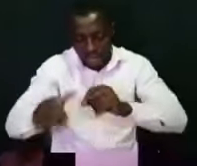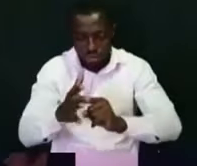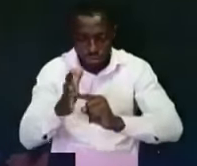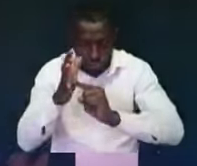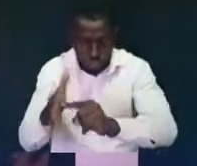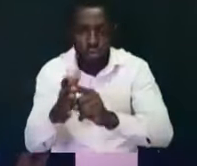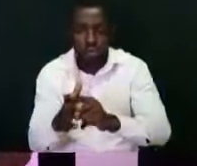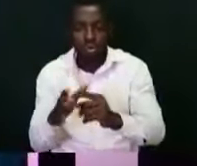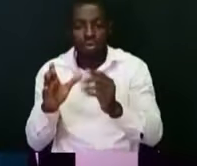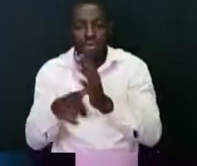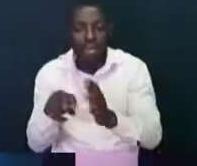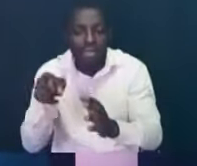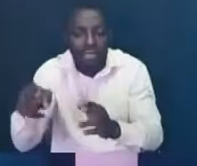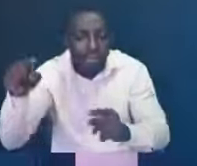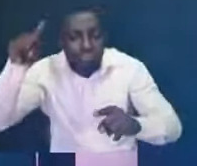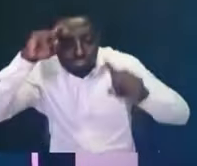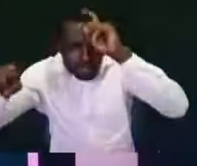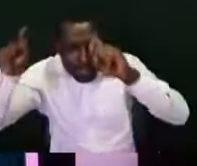and arguments are